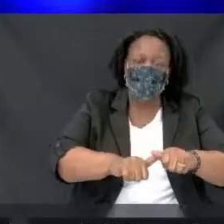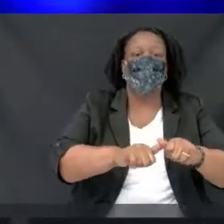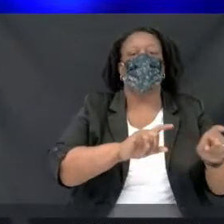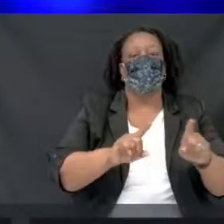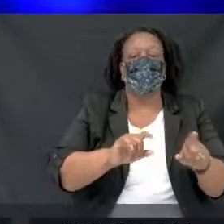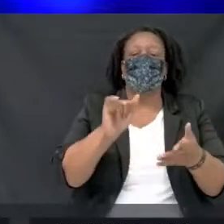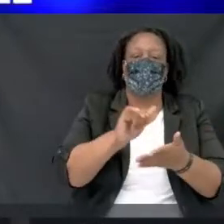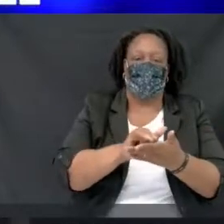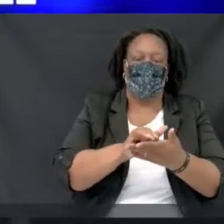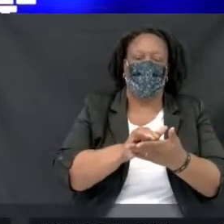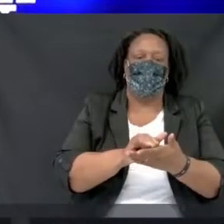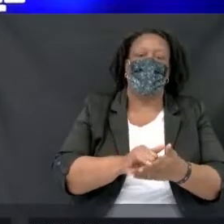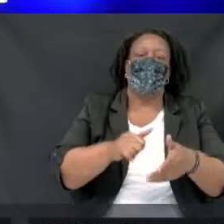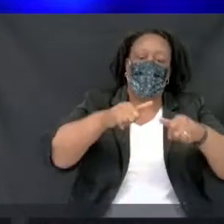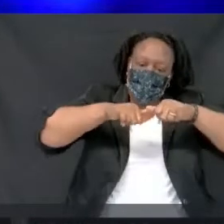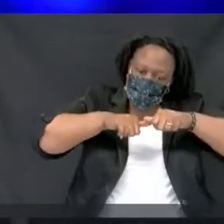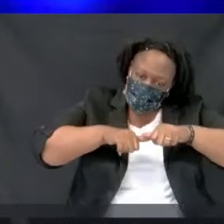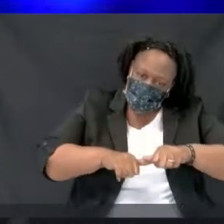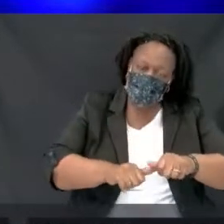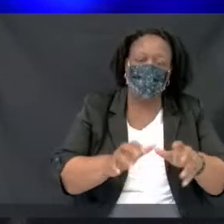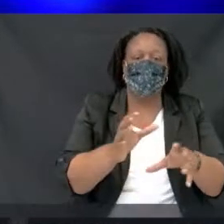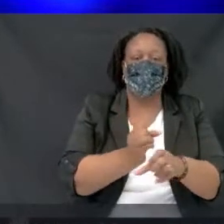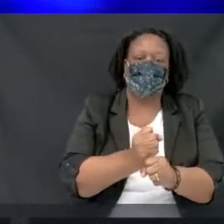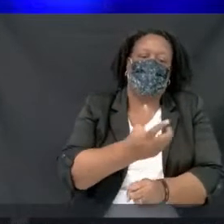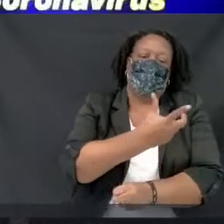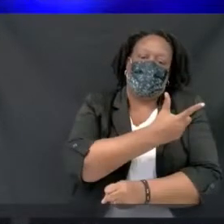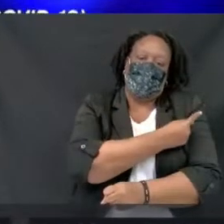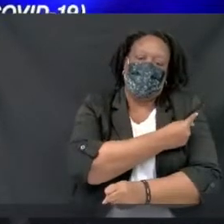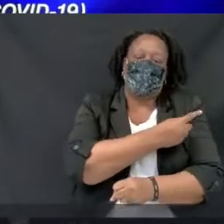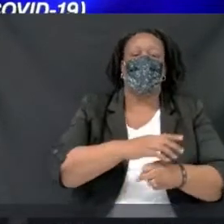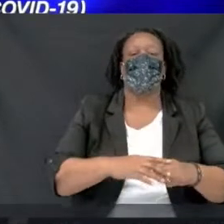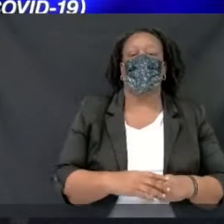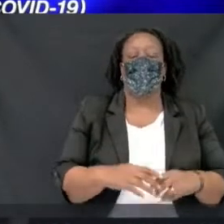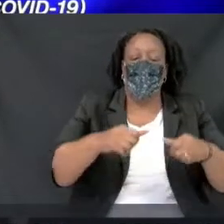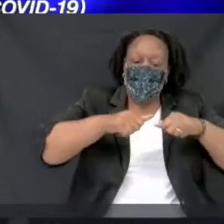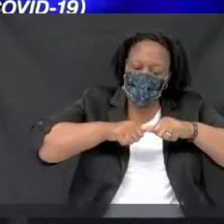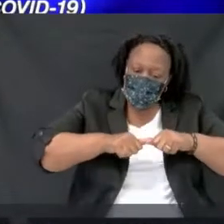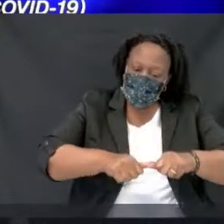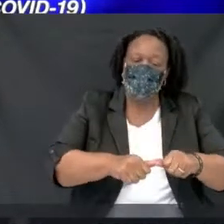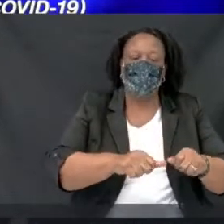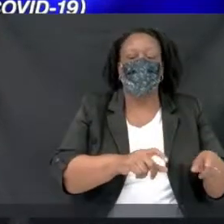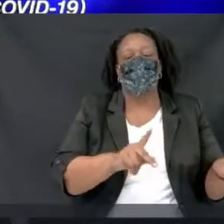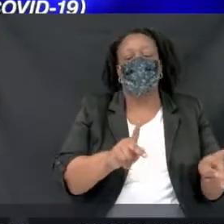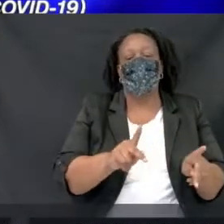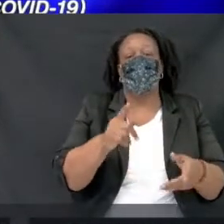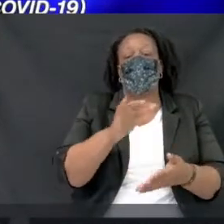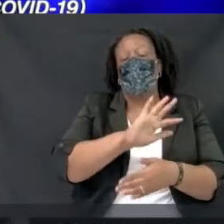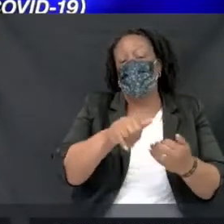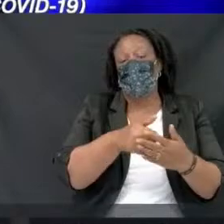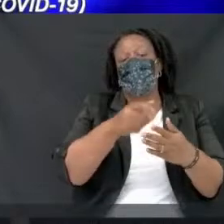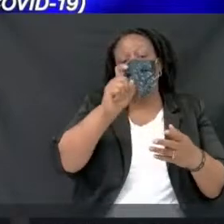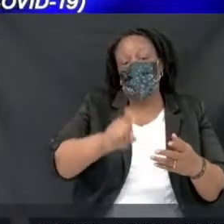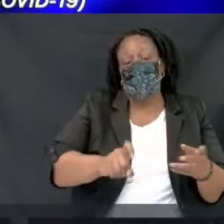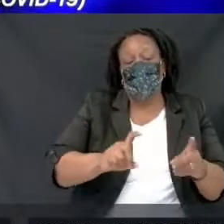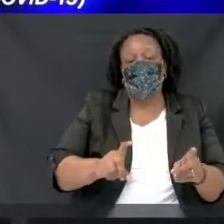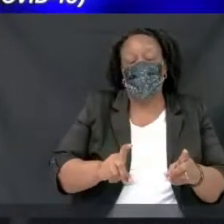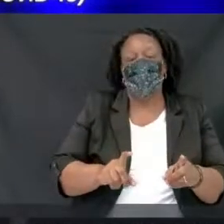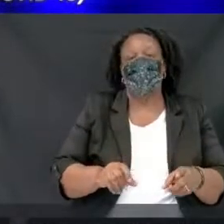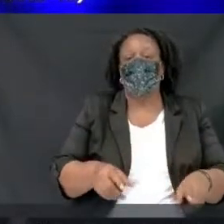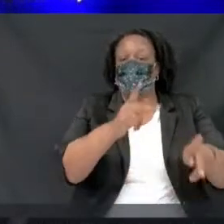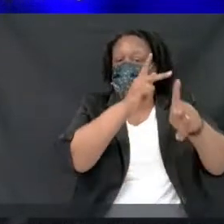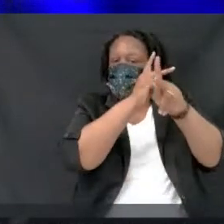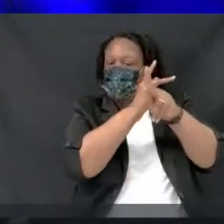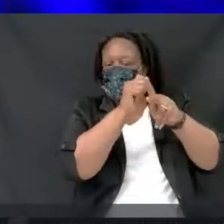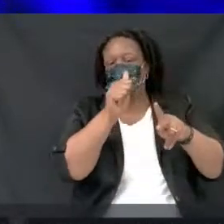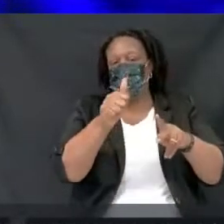continue to vaccinate all who should be vaccinated, as this will give us the best protection against severe disease and death when